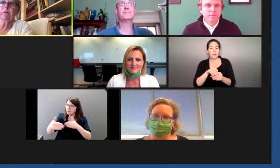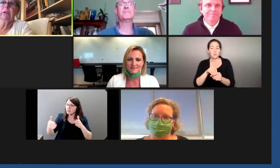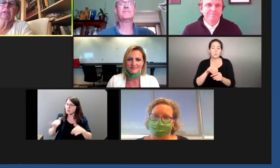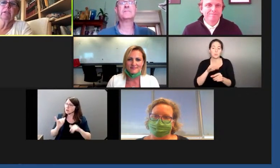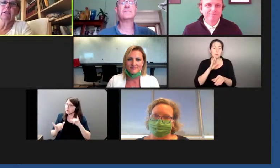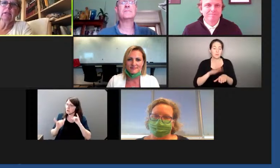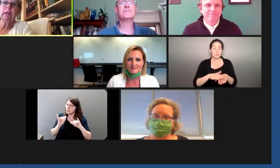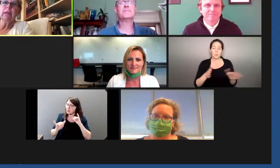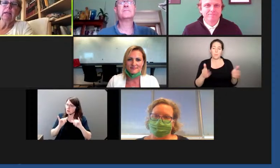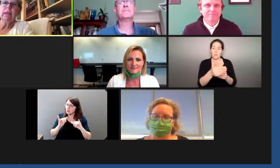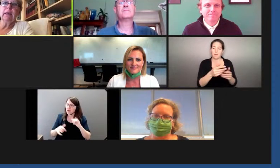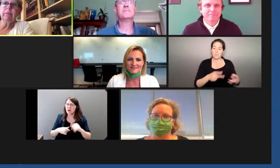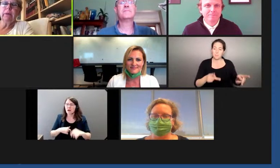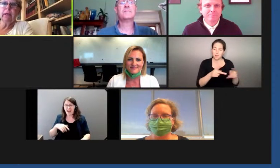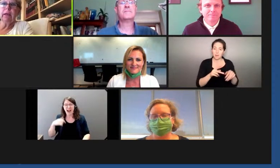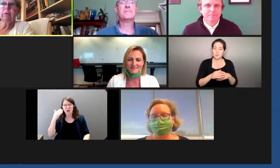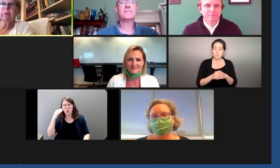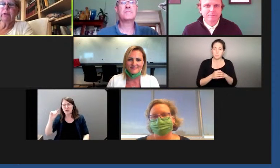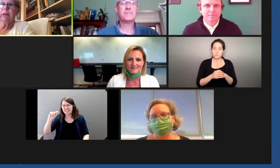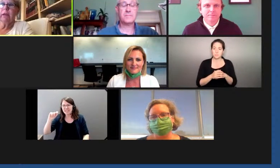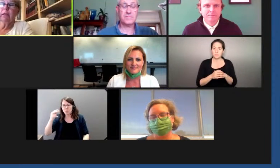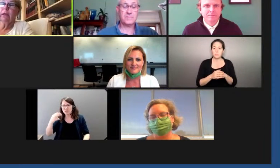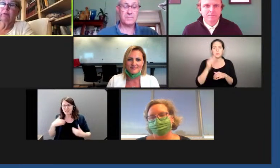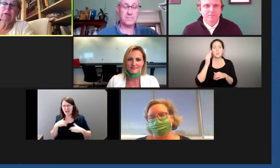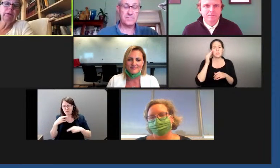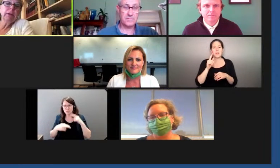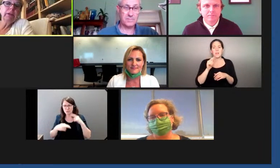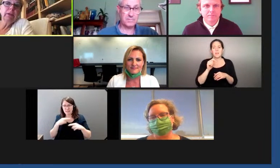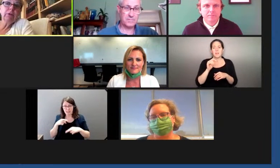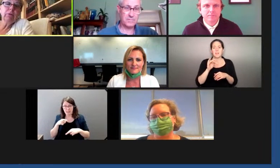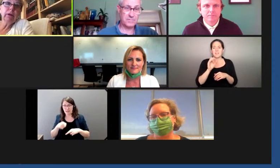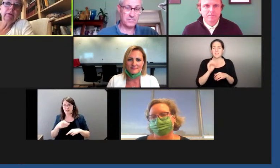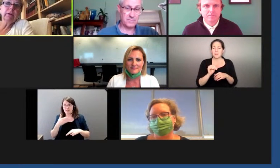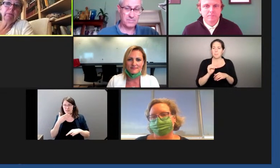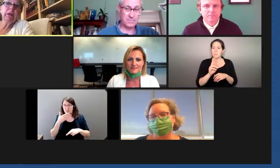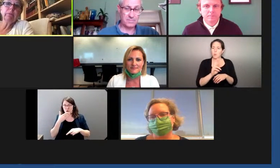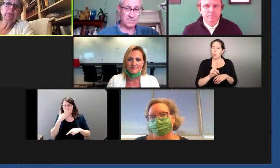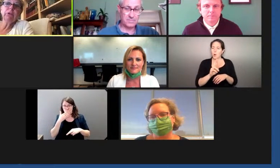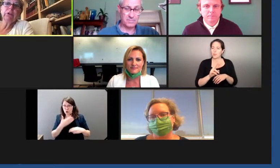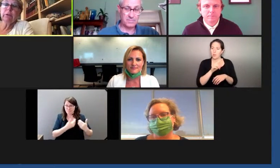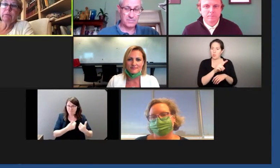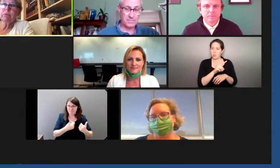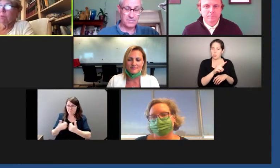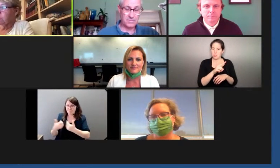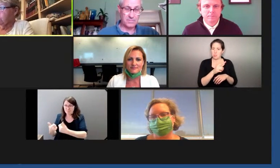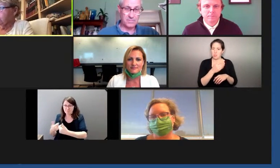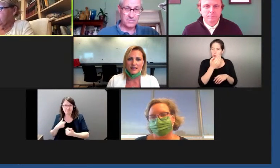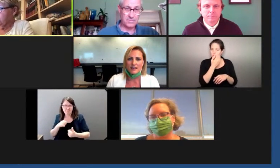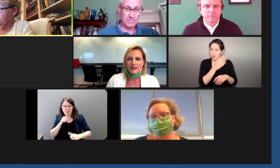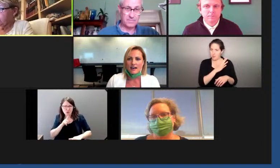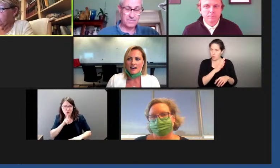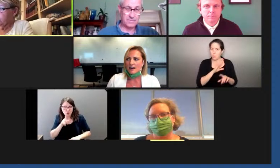don't know how well it's done. How have we learned anything so far in that pilot project?